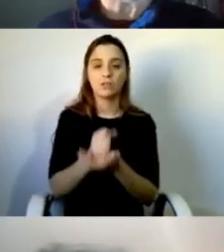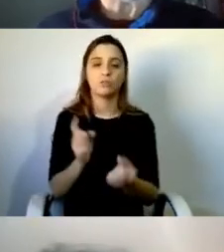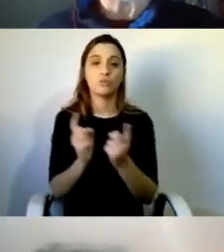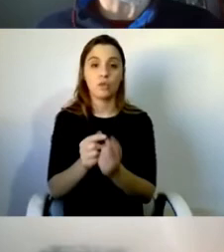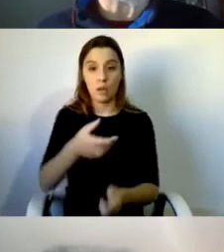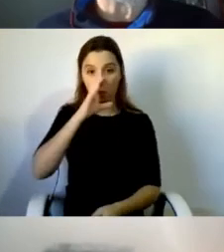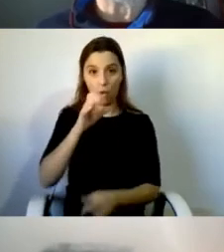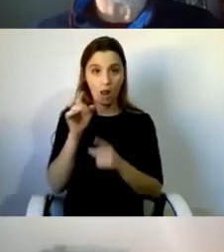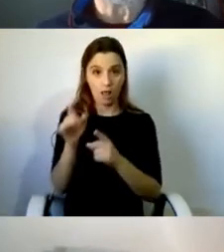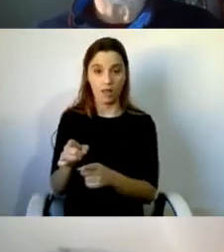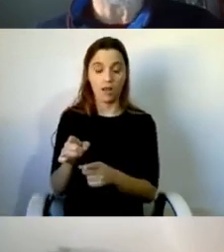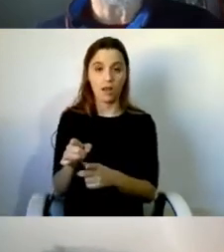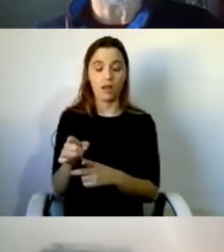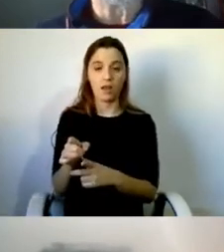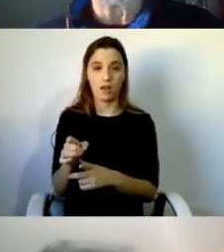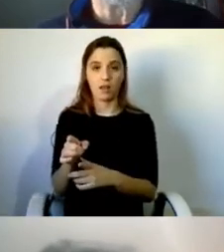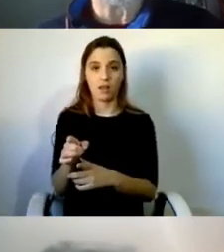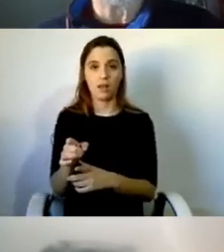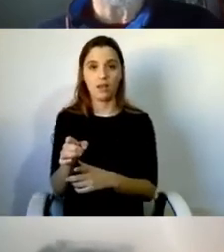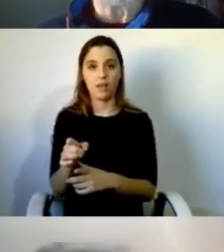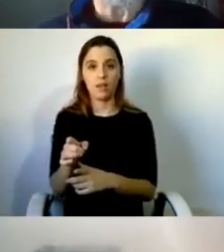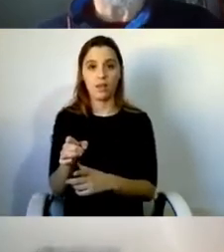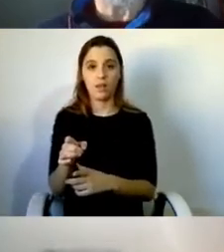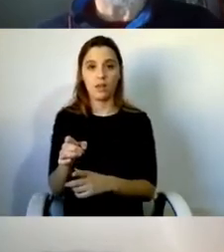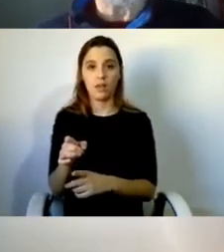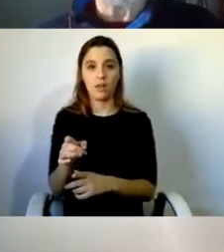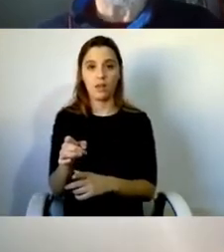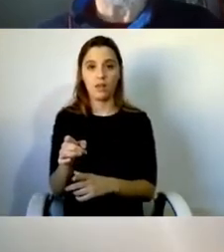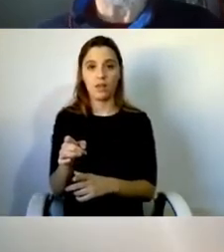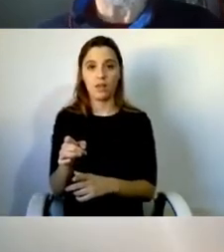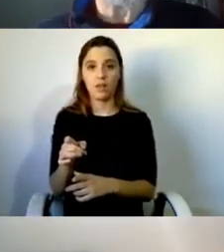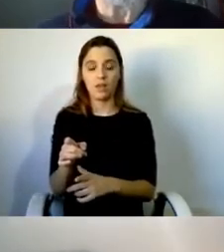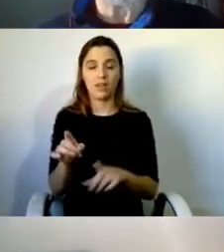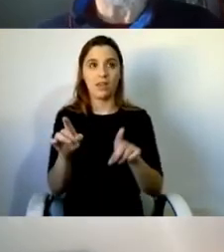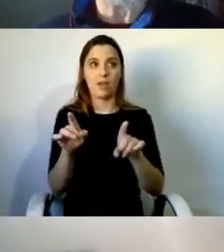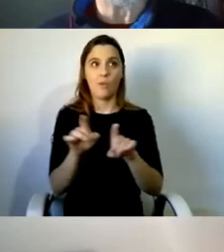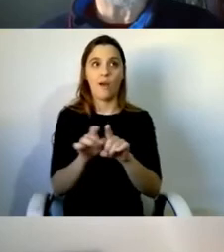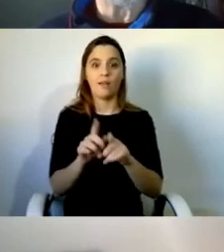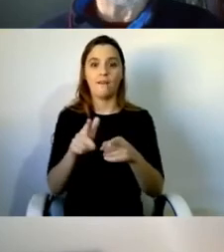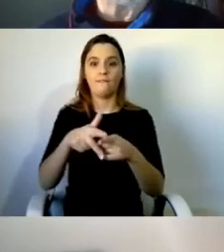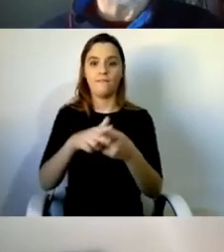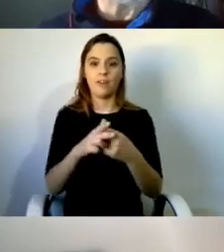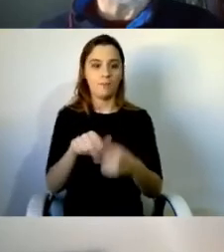of personal assistance as a tool for empowerment and independent living of disabled people.